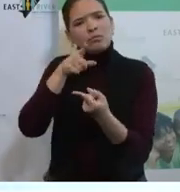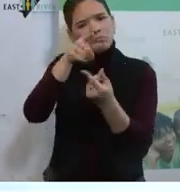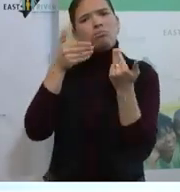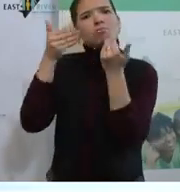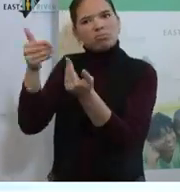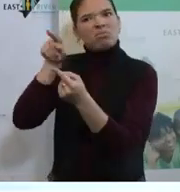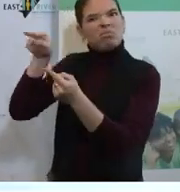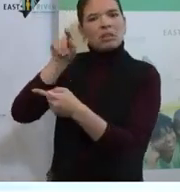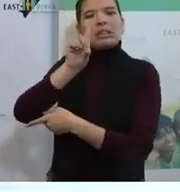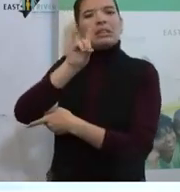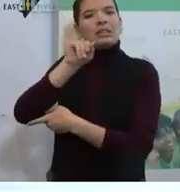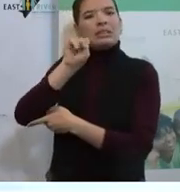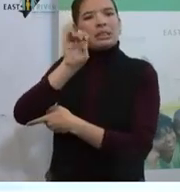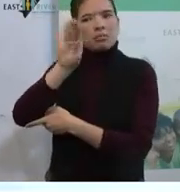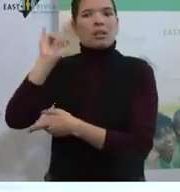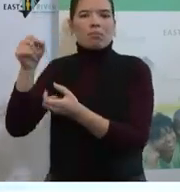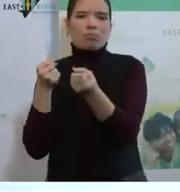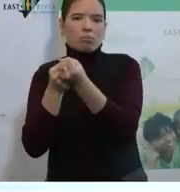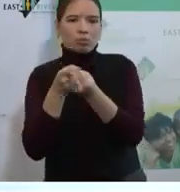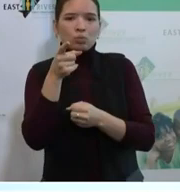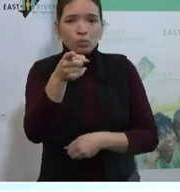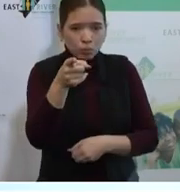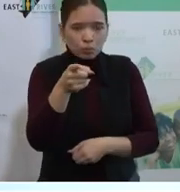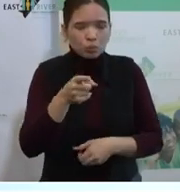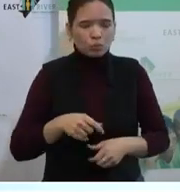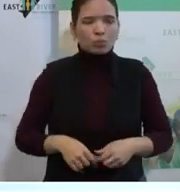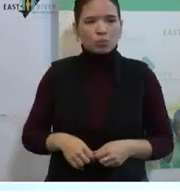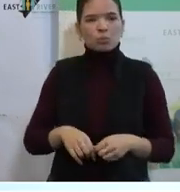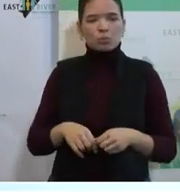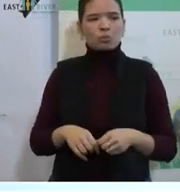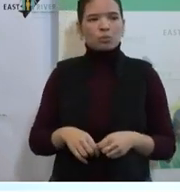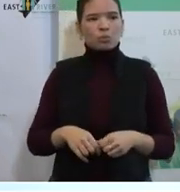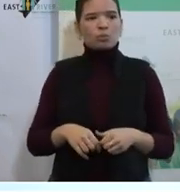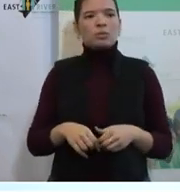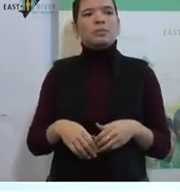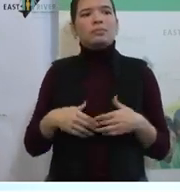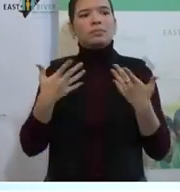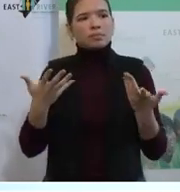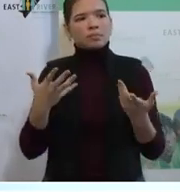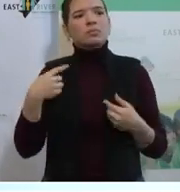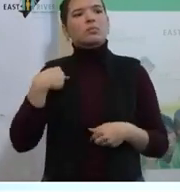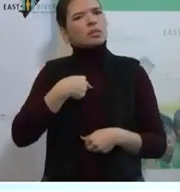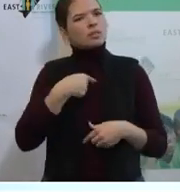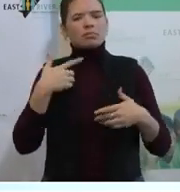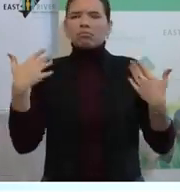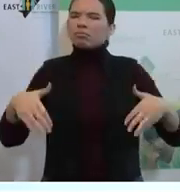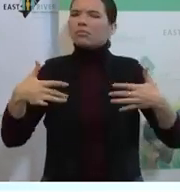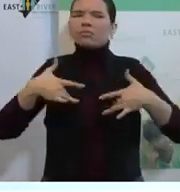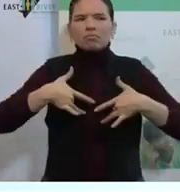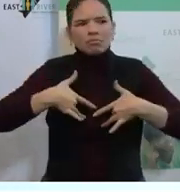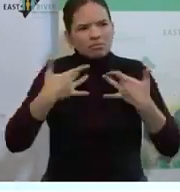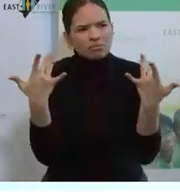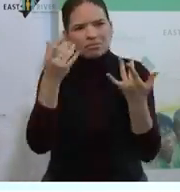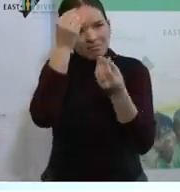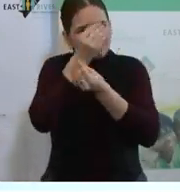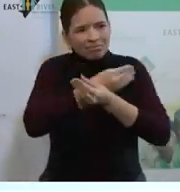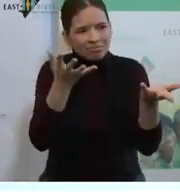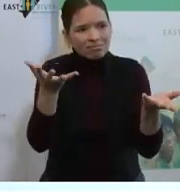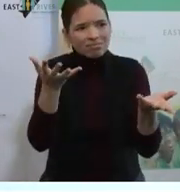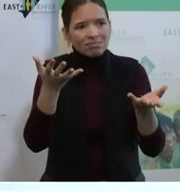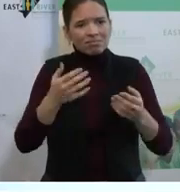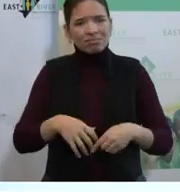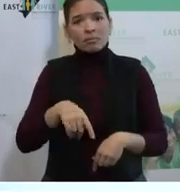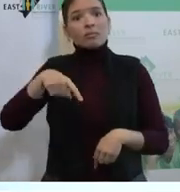Karima and her team to be a part of how more DC residents are building wealth, coming up with ideas for wealth